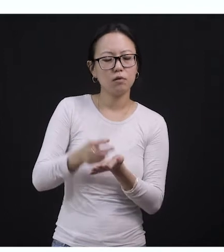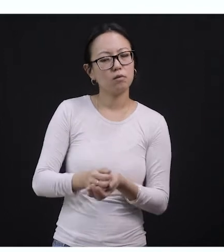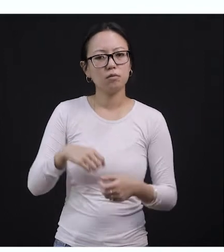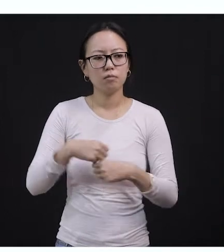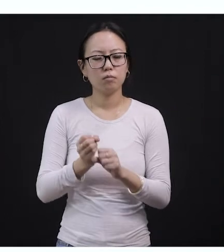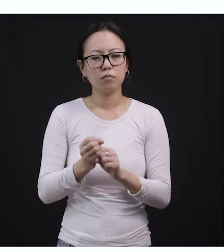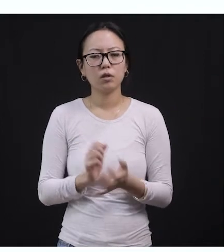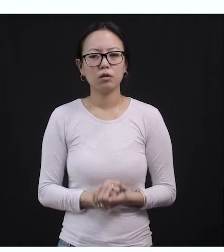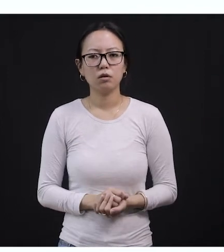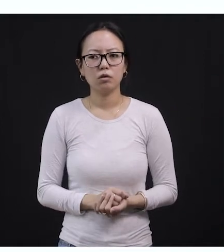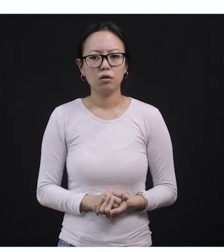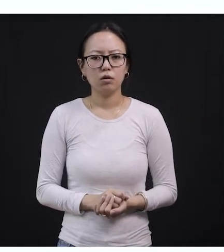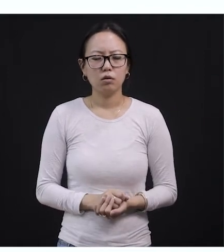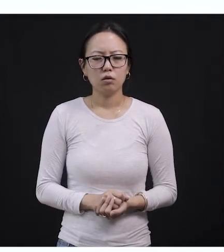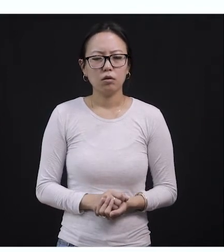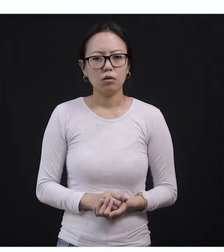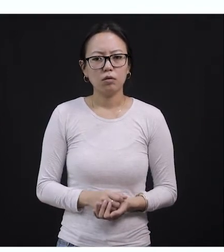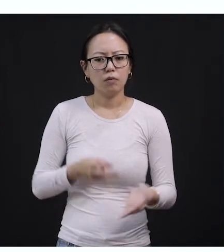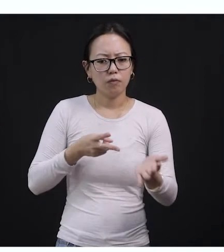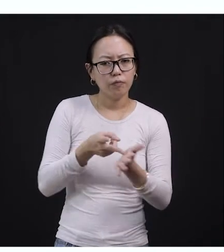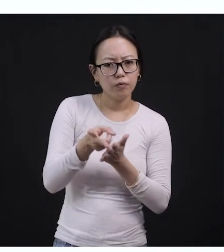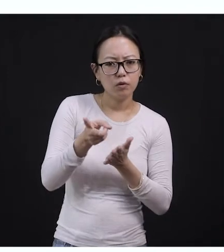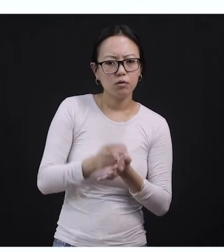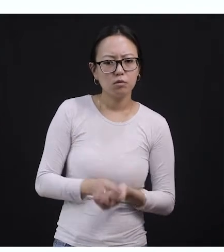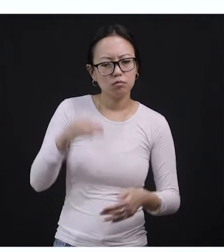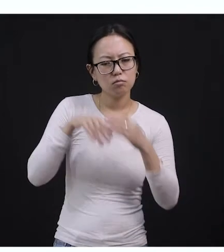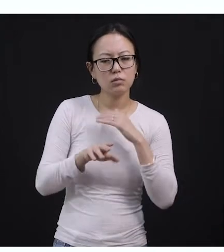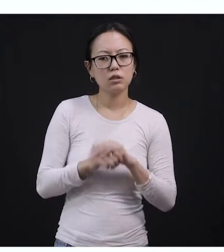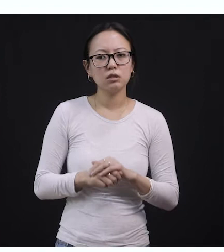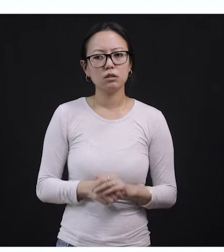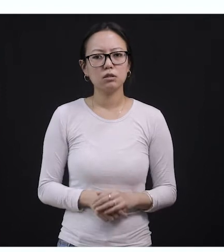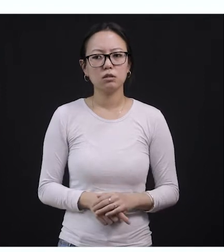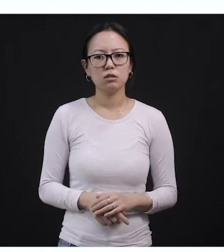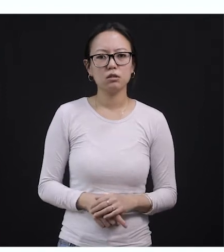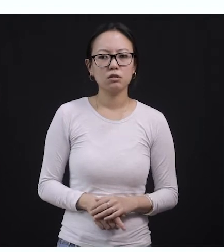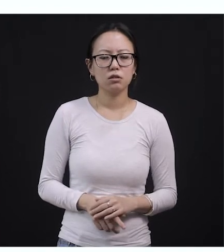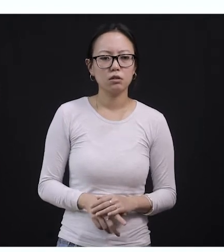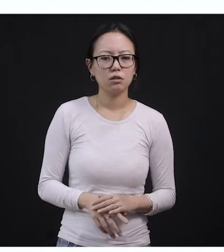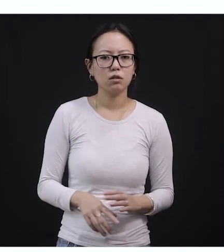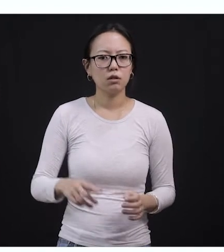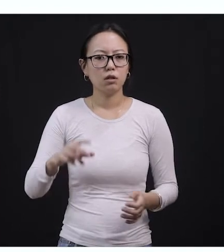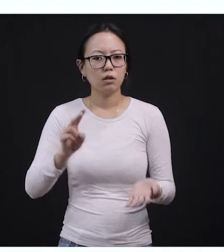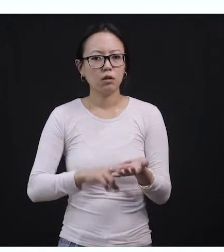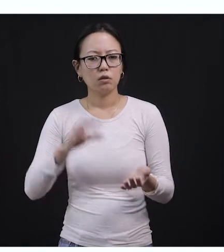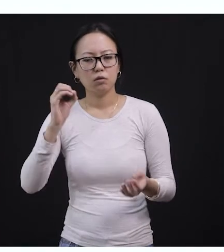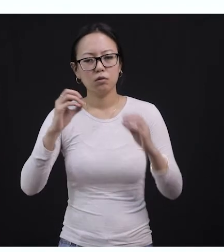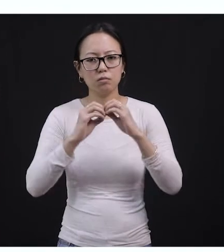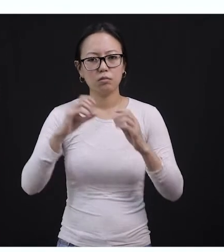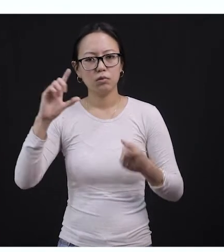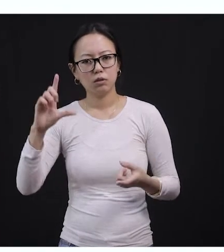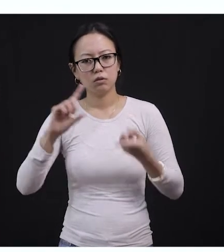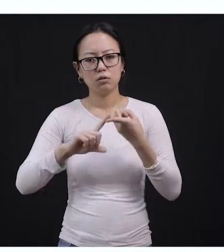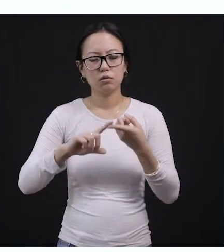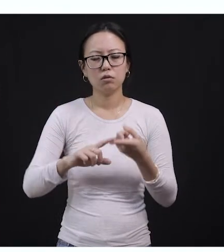he has appointed certain people like the ministers, the noblemen, or the people who can look